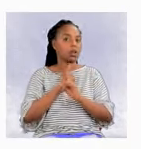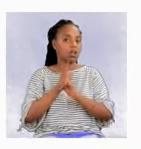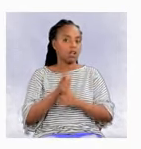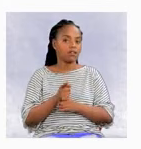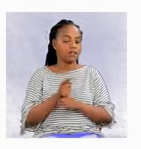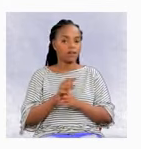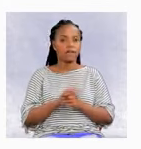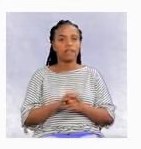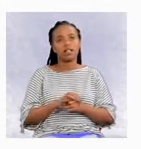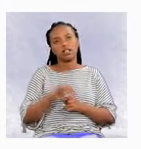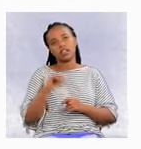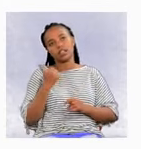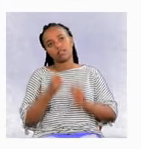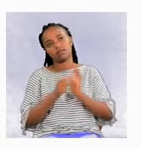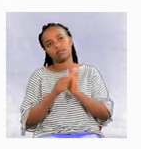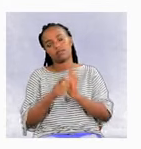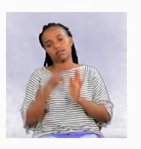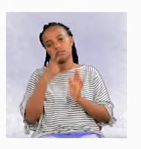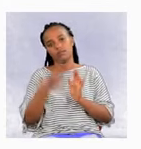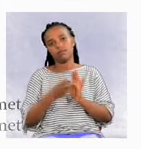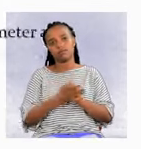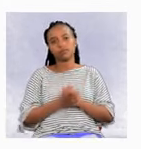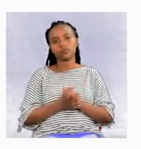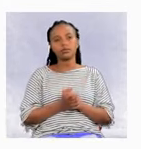proceed to the next example.